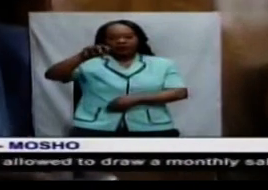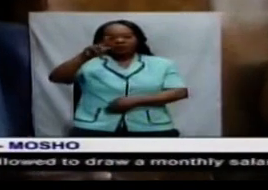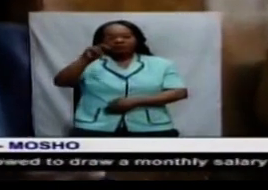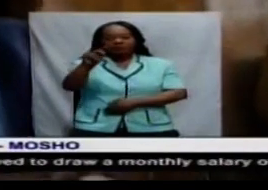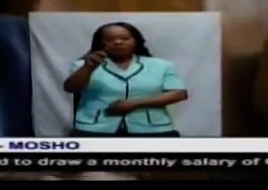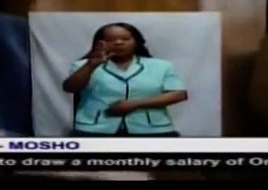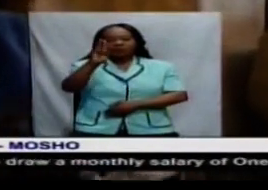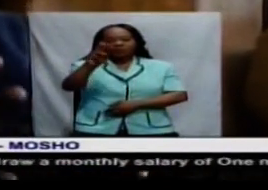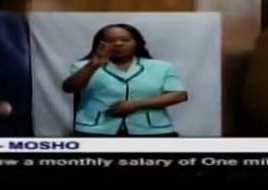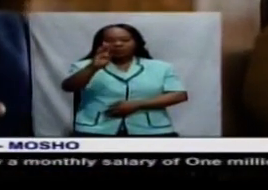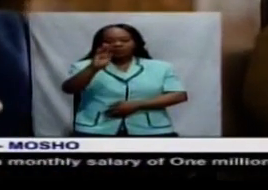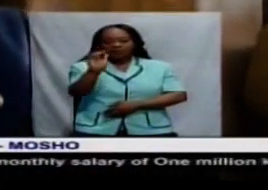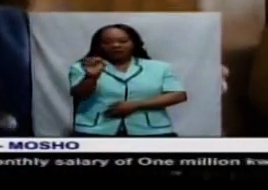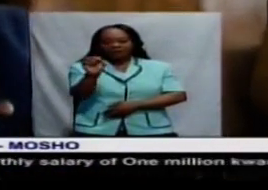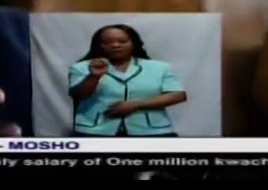that